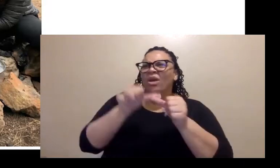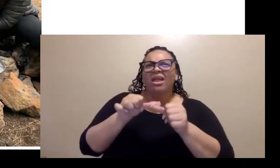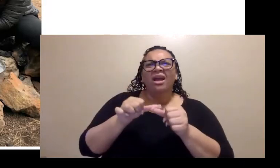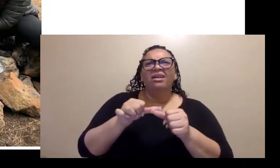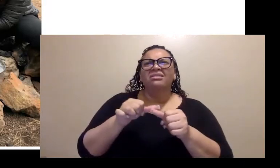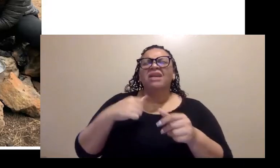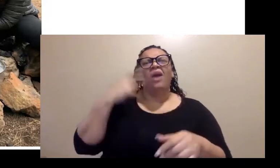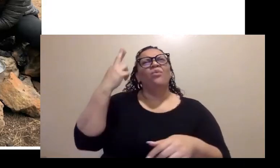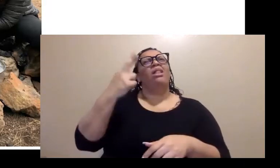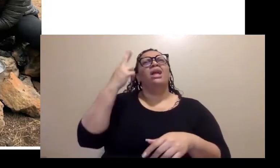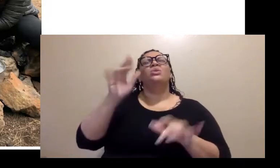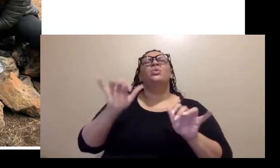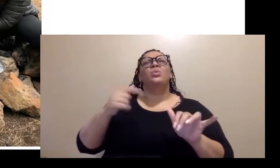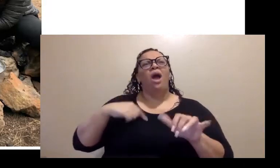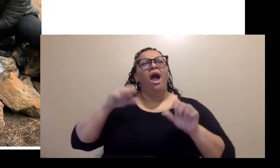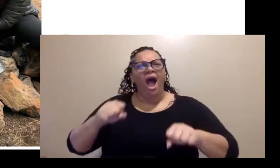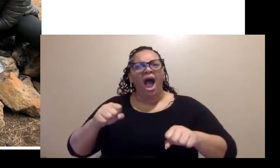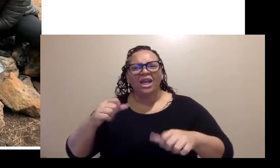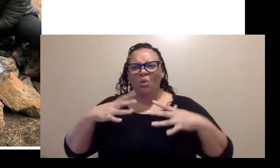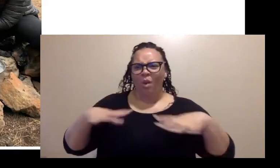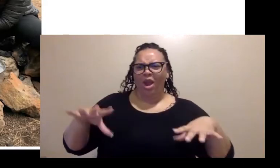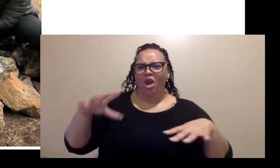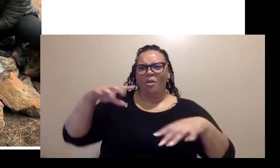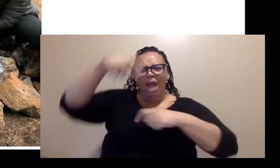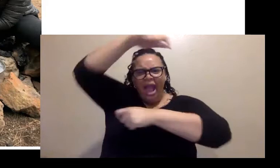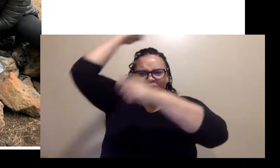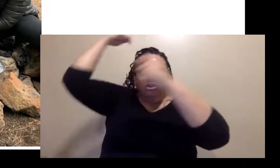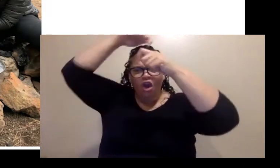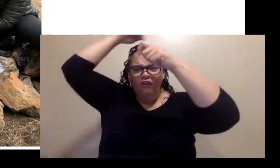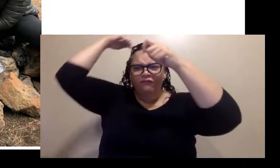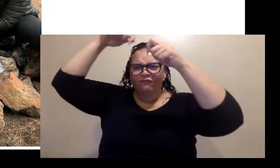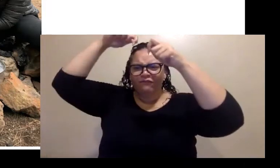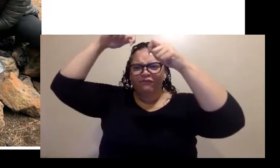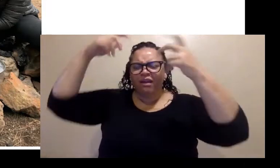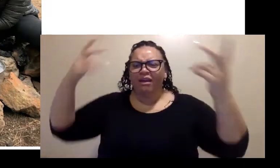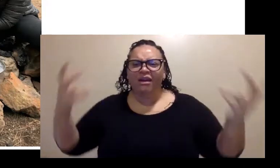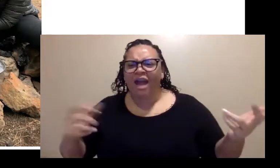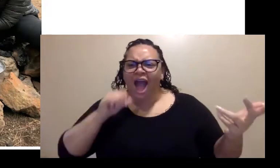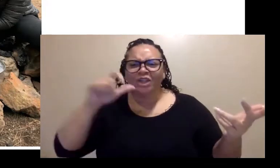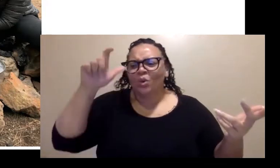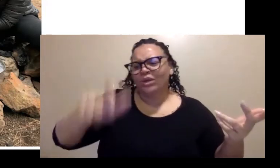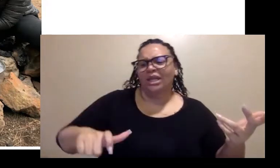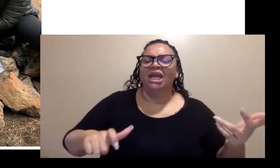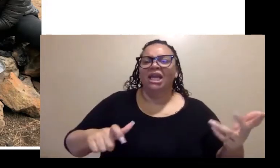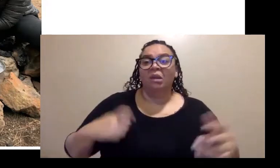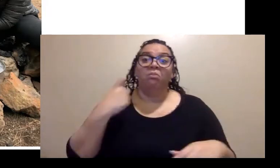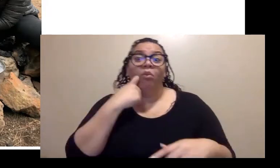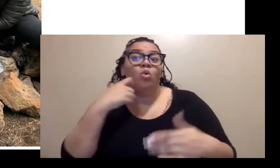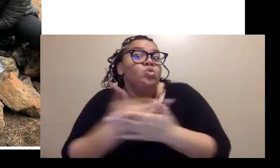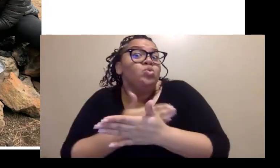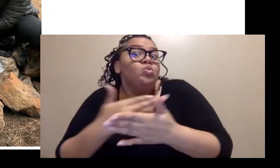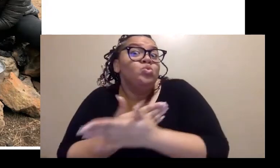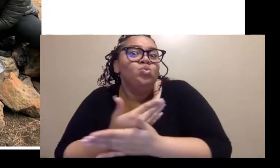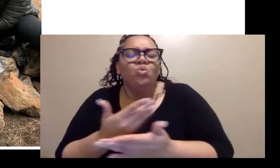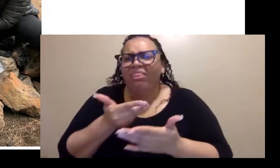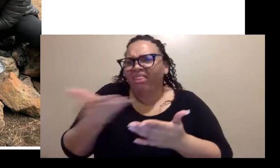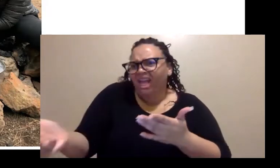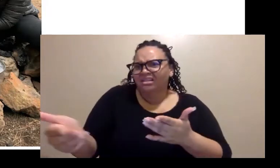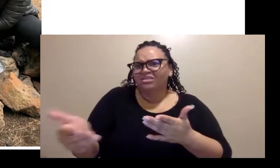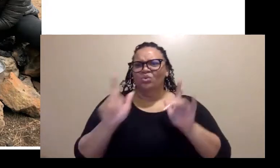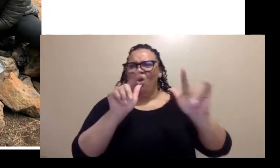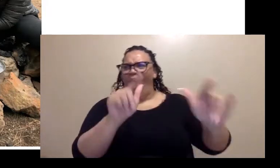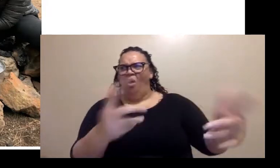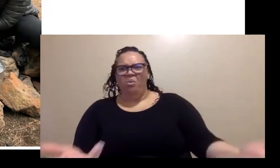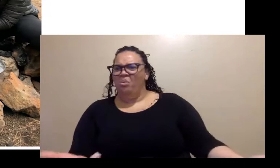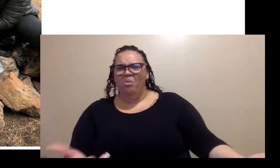African headscarf and I can wear that and that's going to be fine. I don't have to get the latest gear to be out there. And